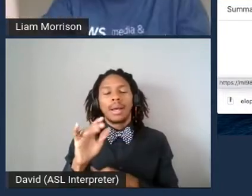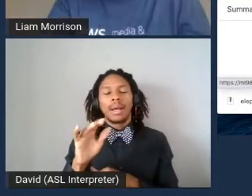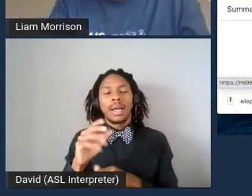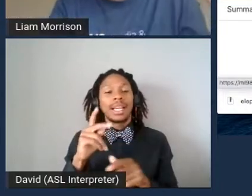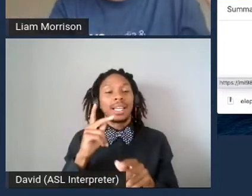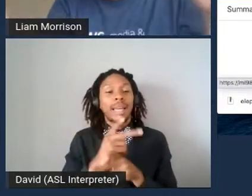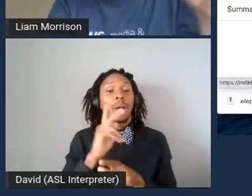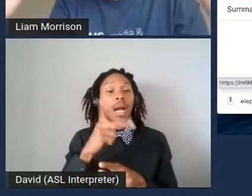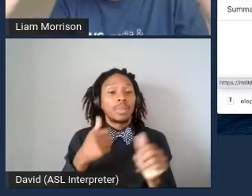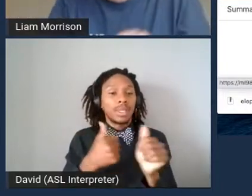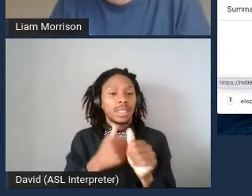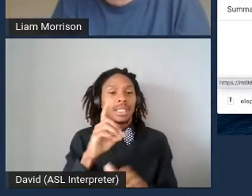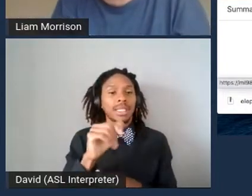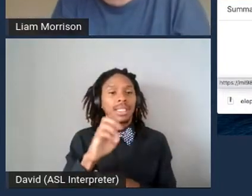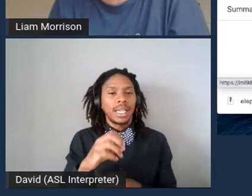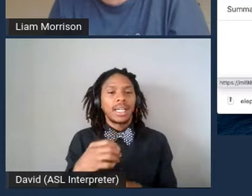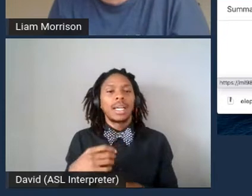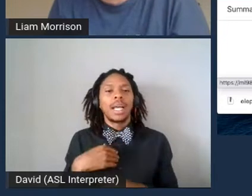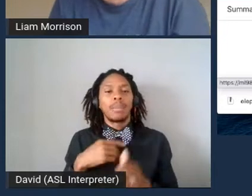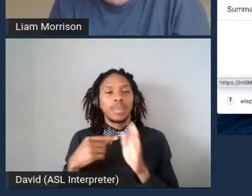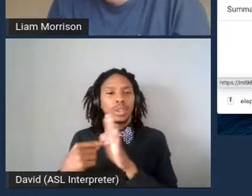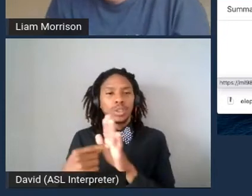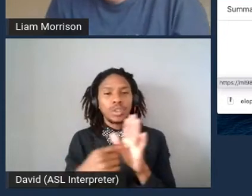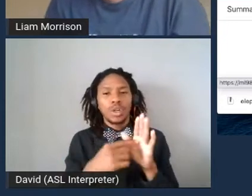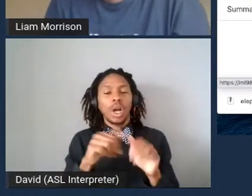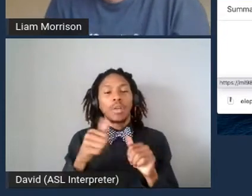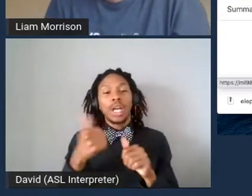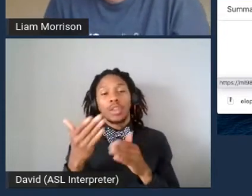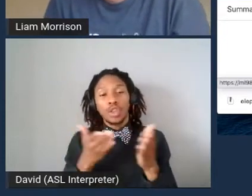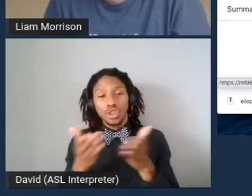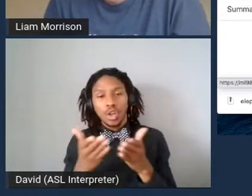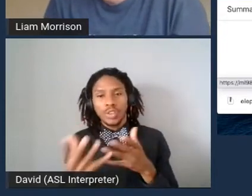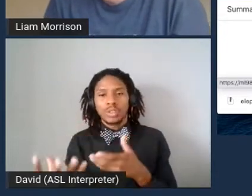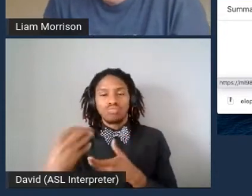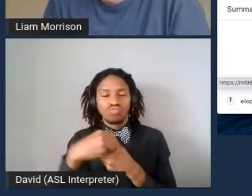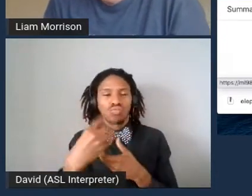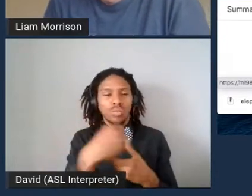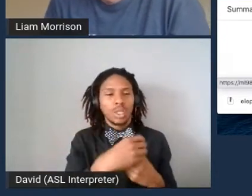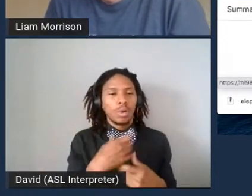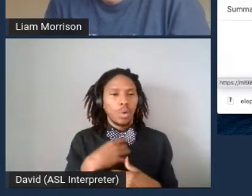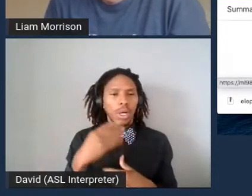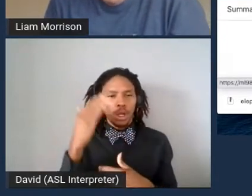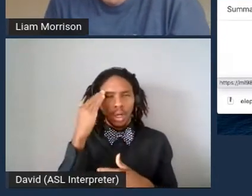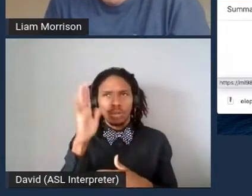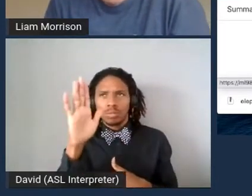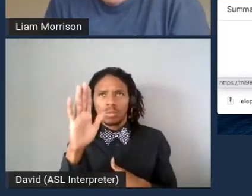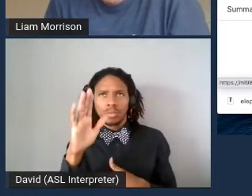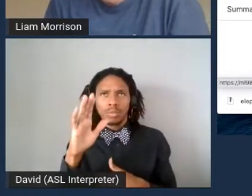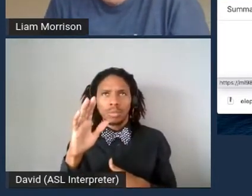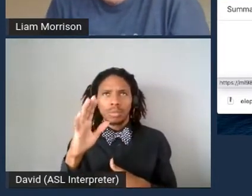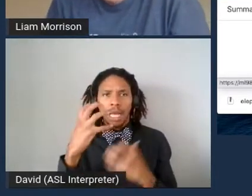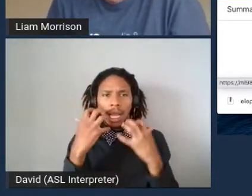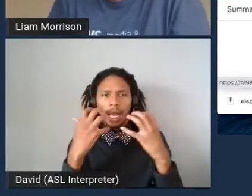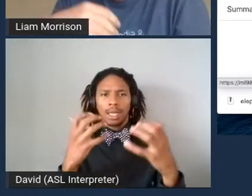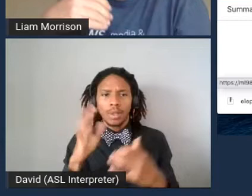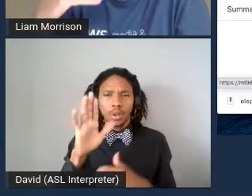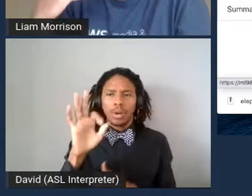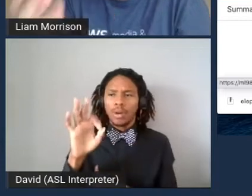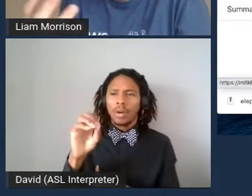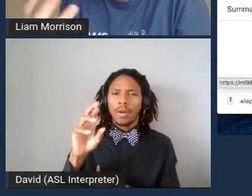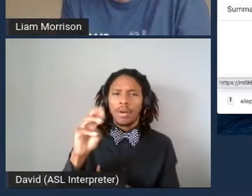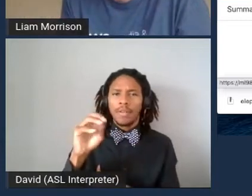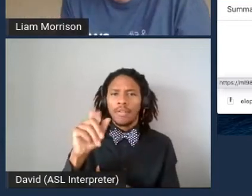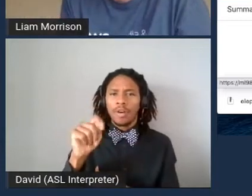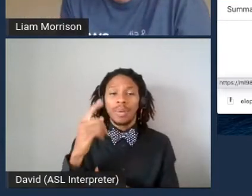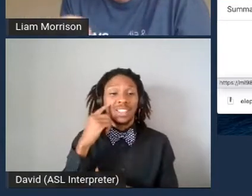which brings transcribe and all the other services in. But we'd love to hear from the audience what formats, and this goes for